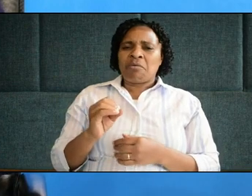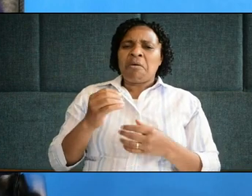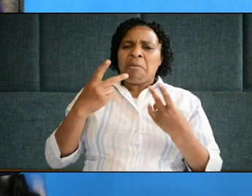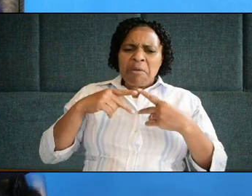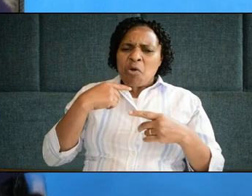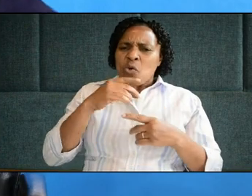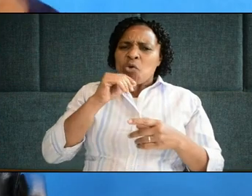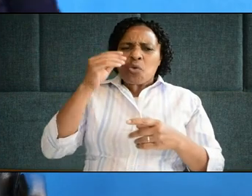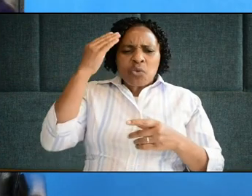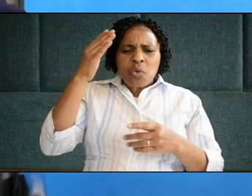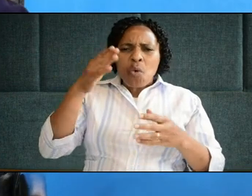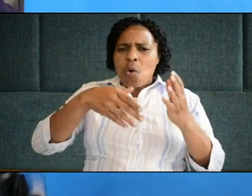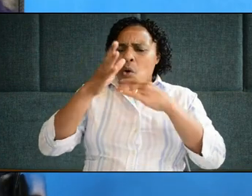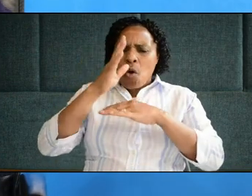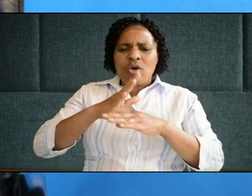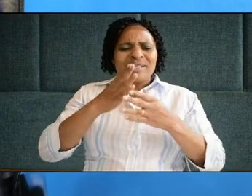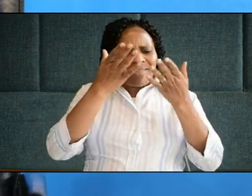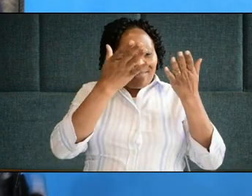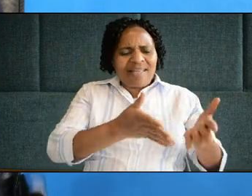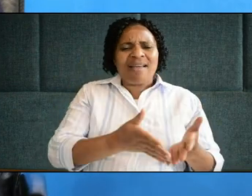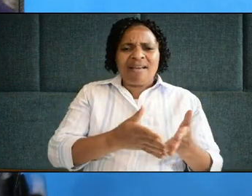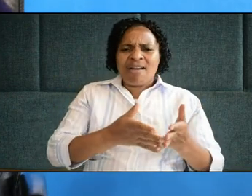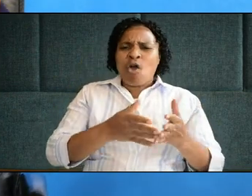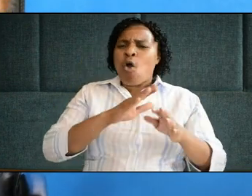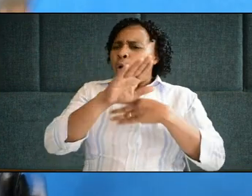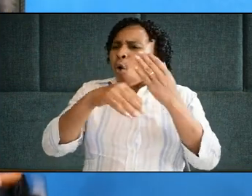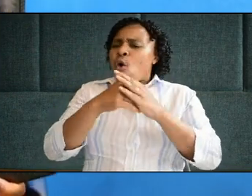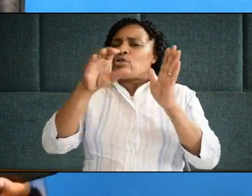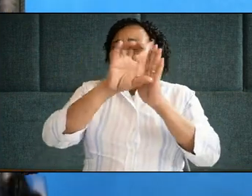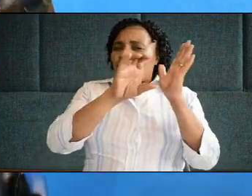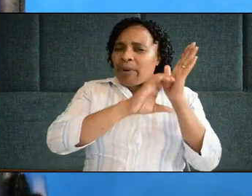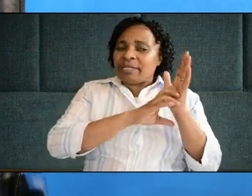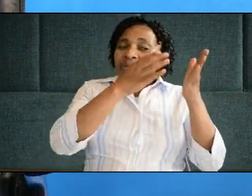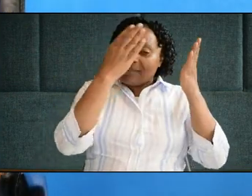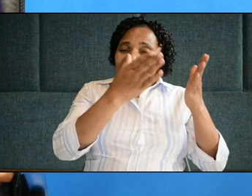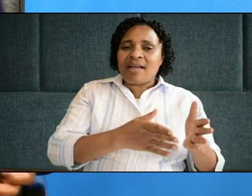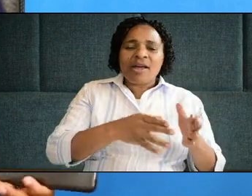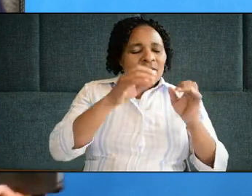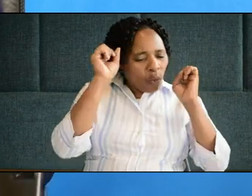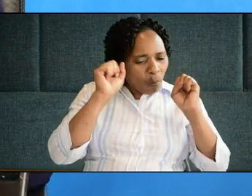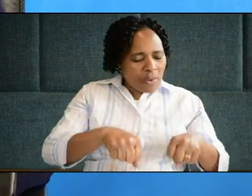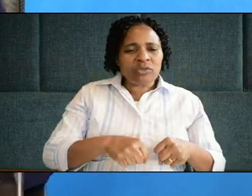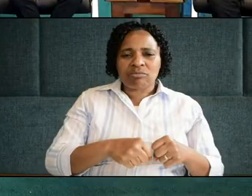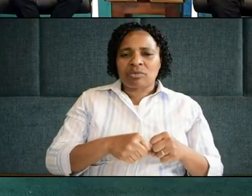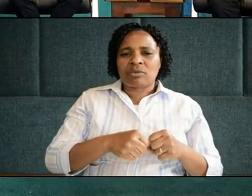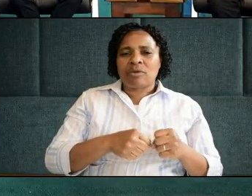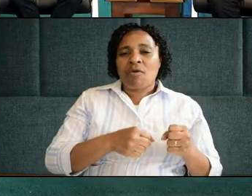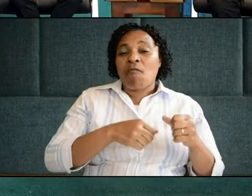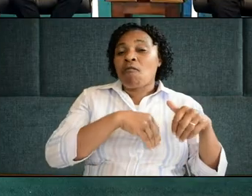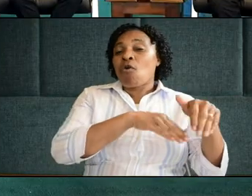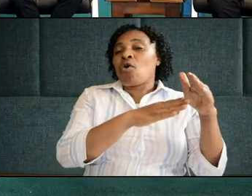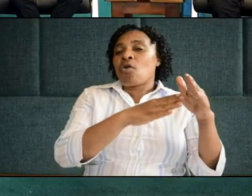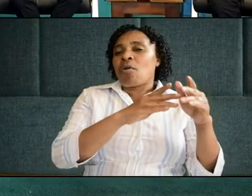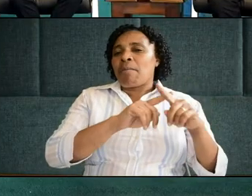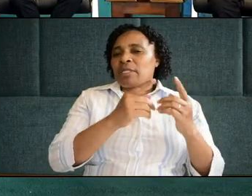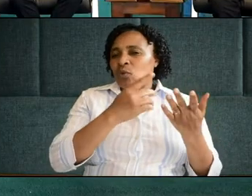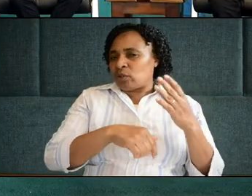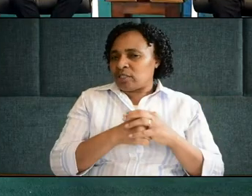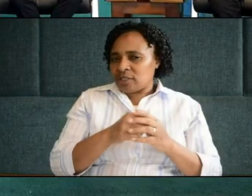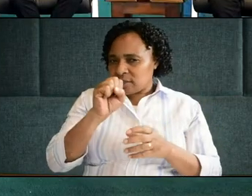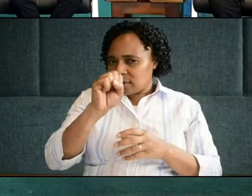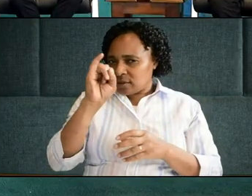there, and all the commandments that were being given, even to them, they were supposed to follow. Silas, what do you think?